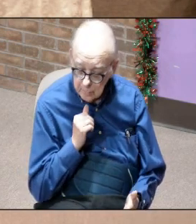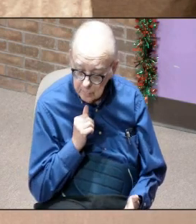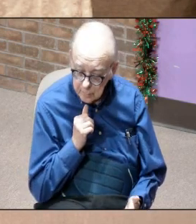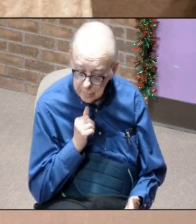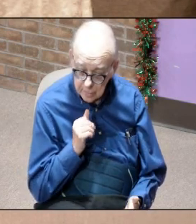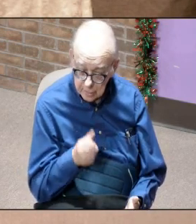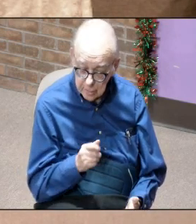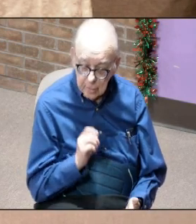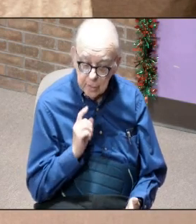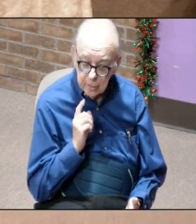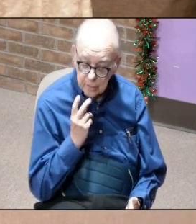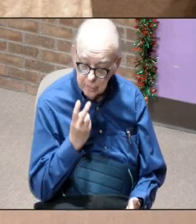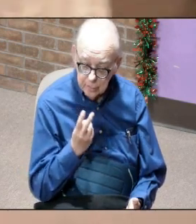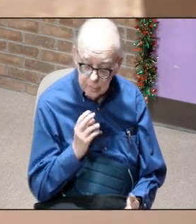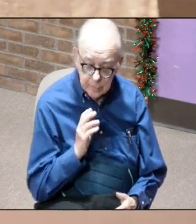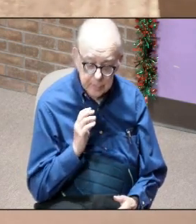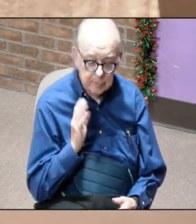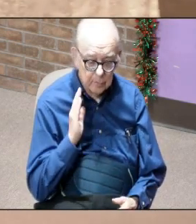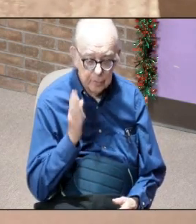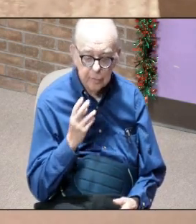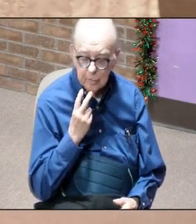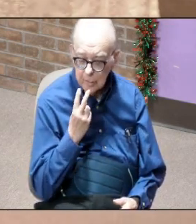them?